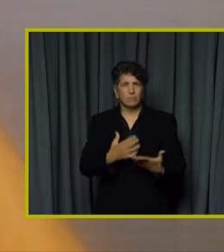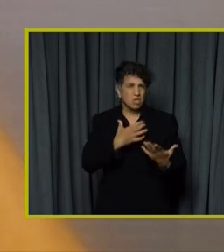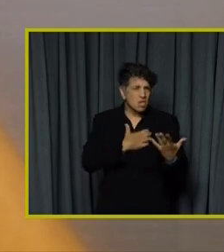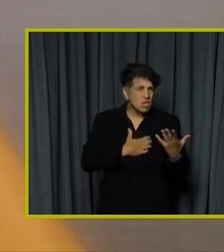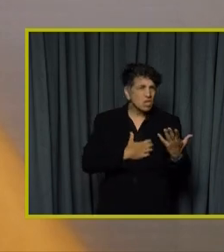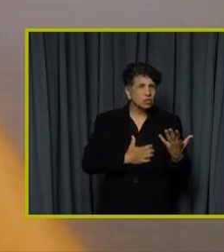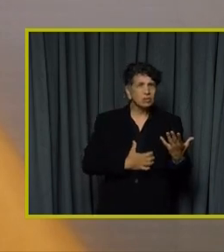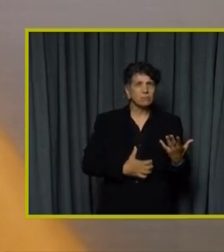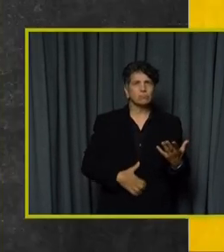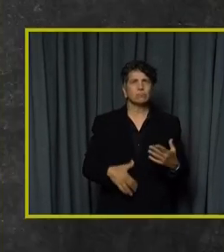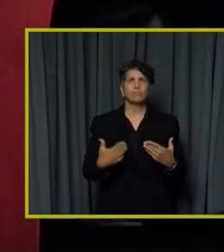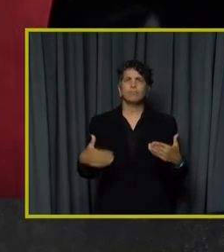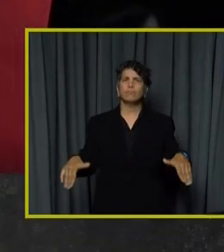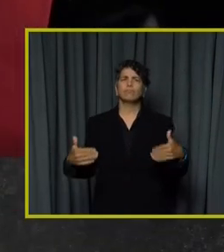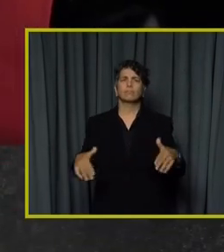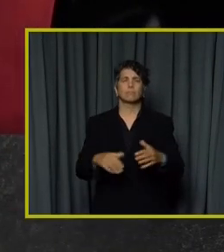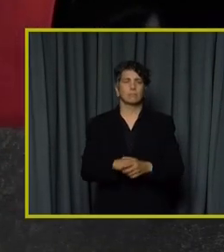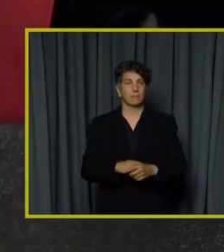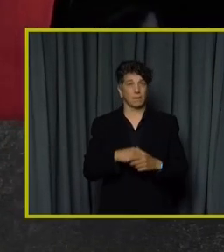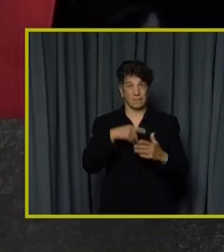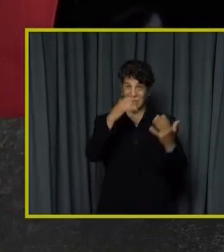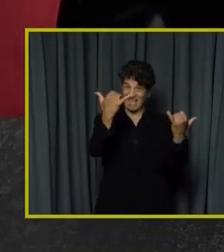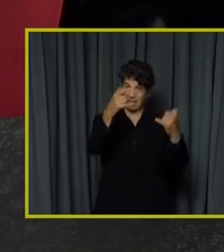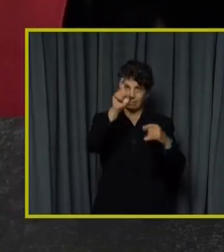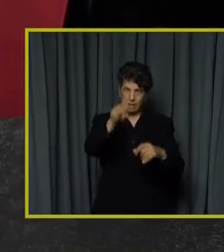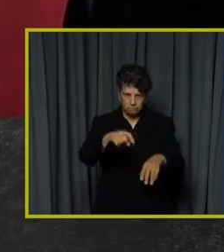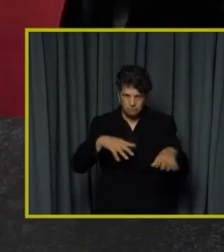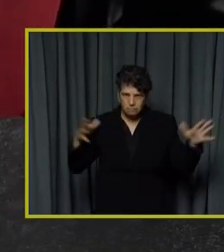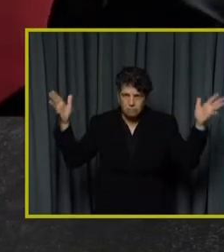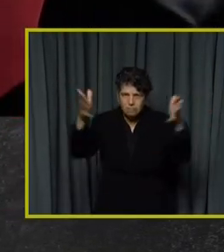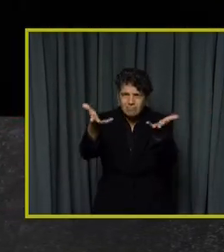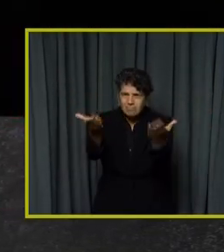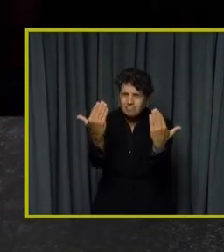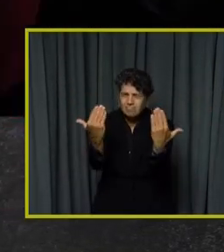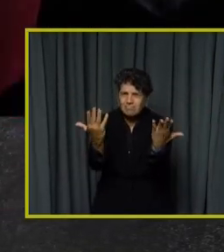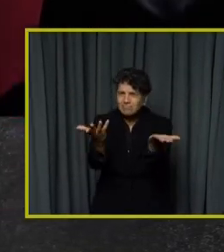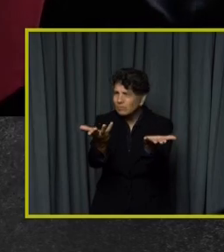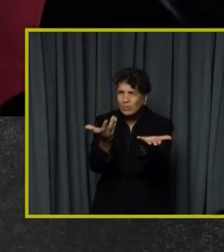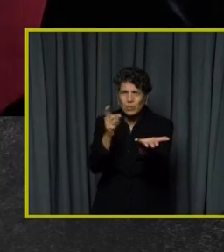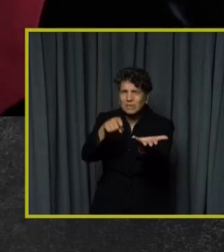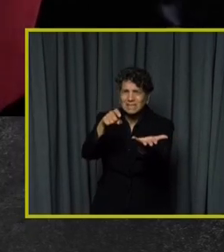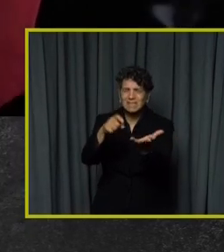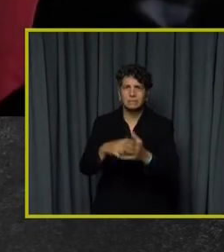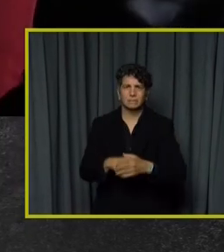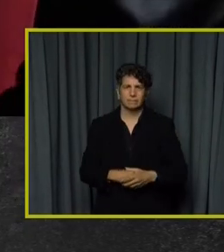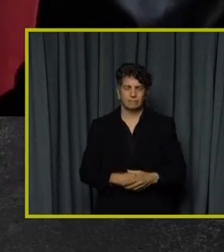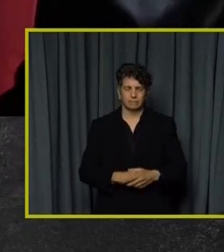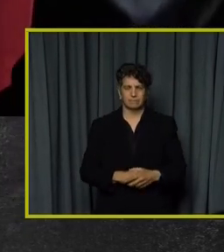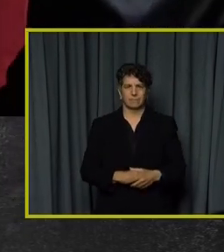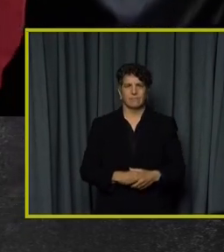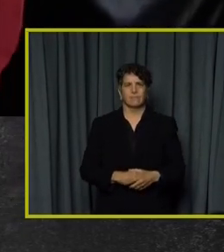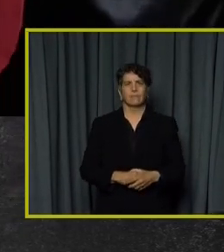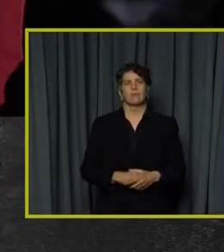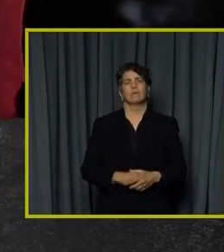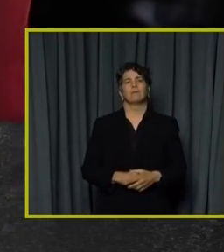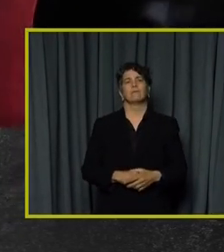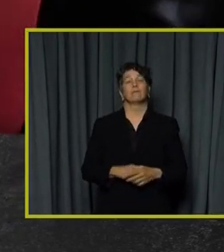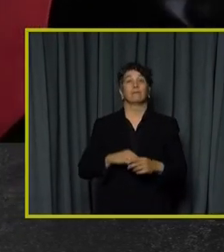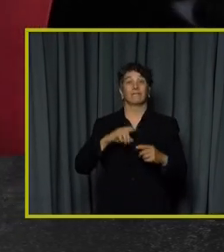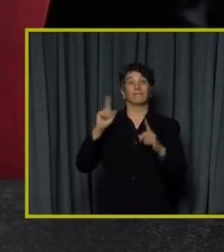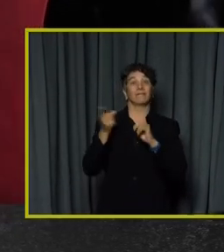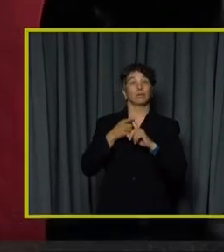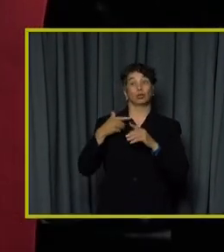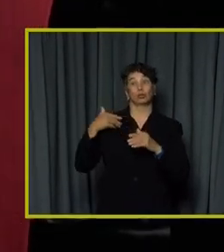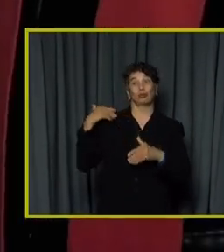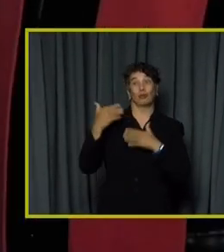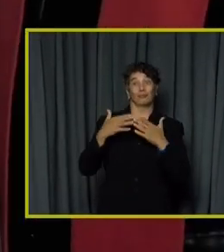people. I'm a first-generation student, a food service worker, and a queer person born and raised in Knox County,